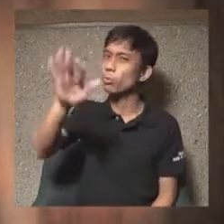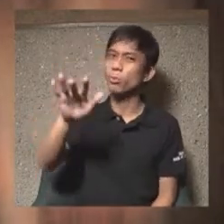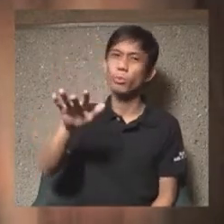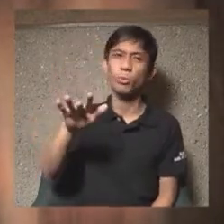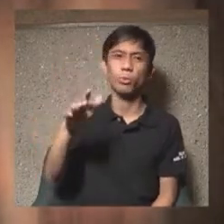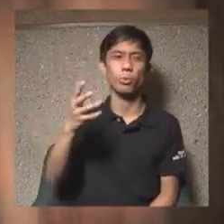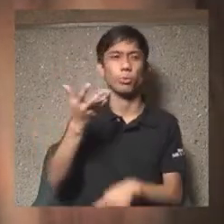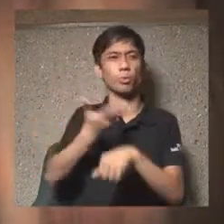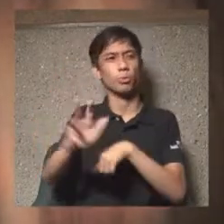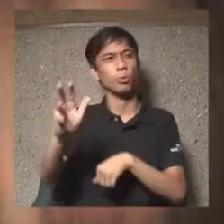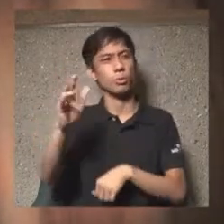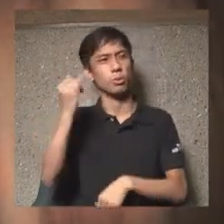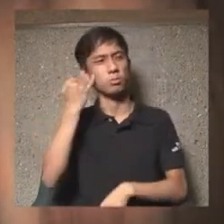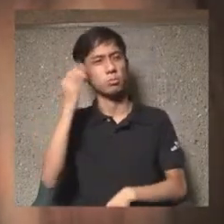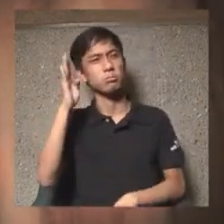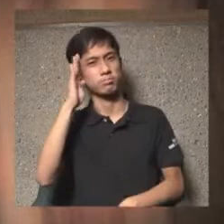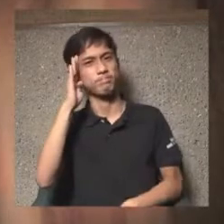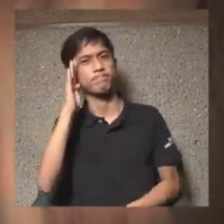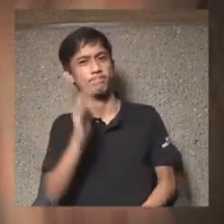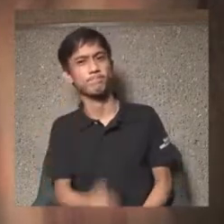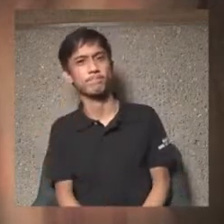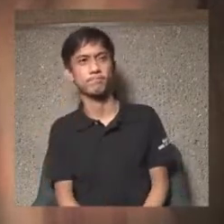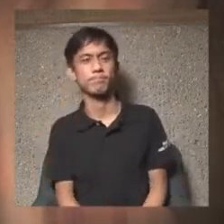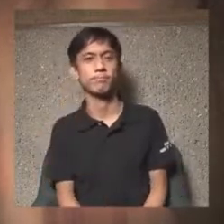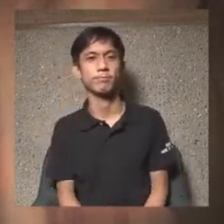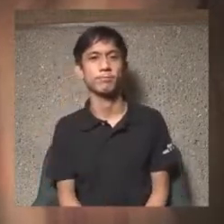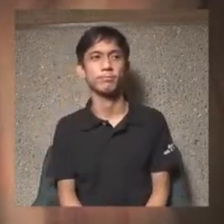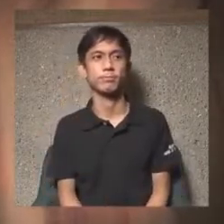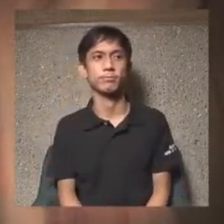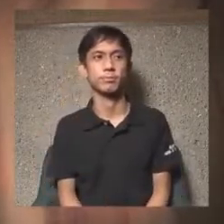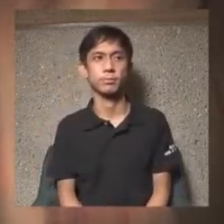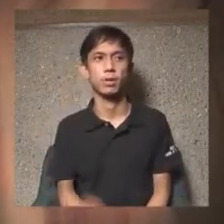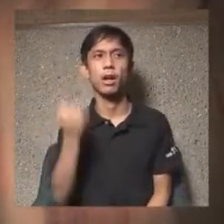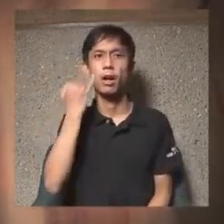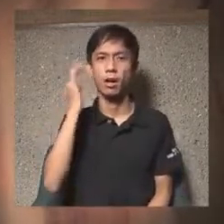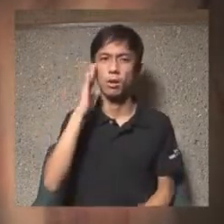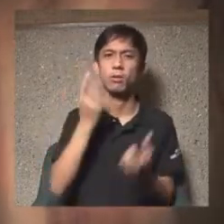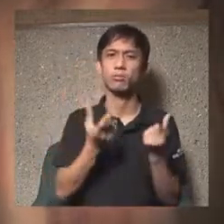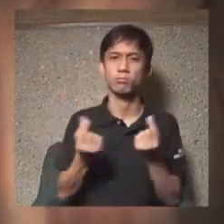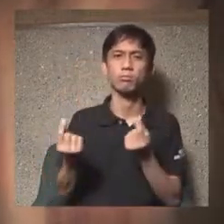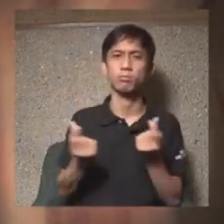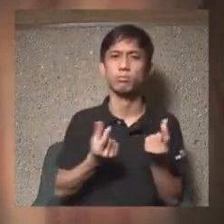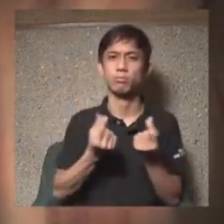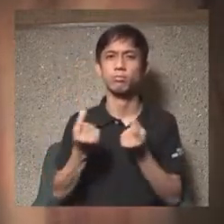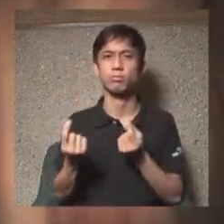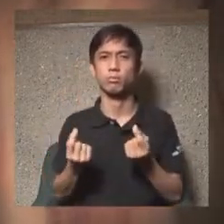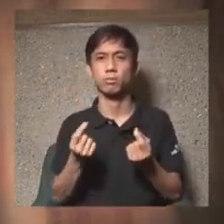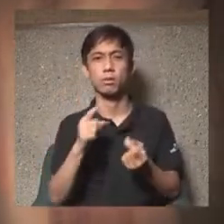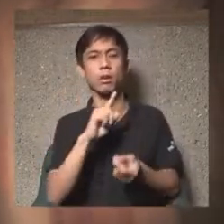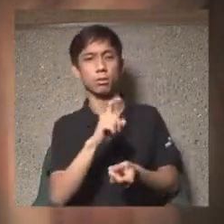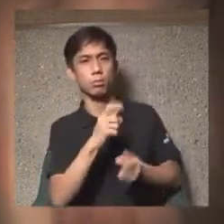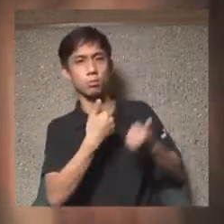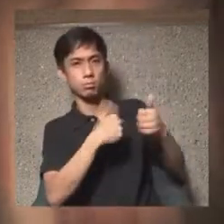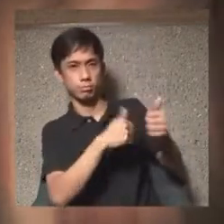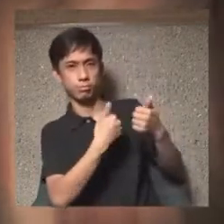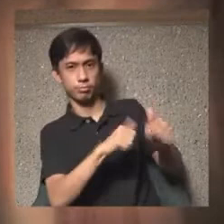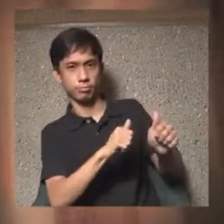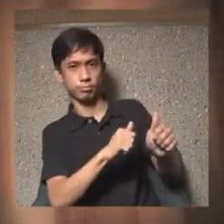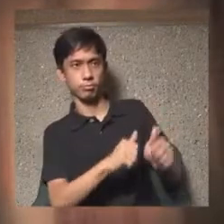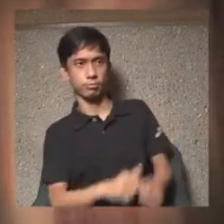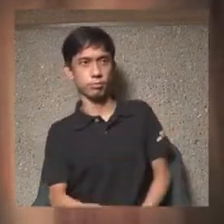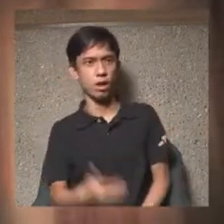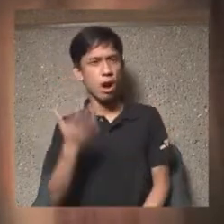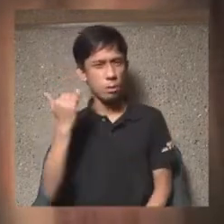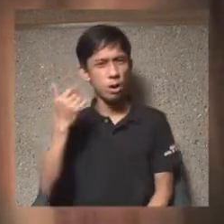And what did Jacob do? He did. Because of love. He did.